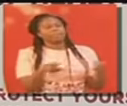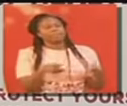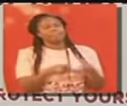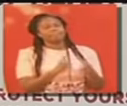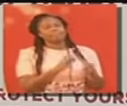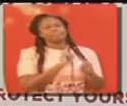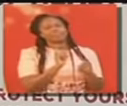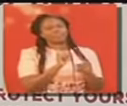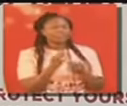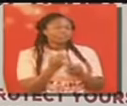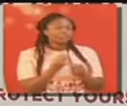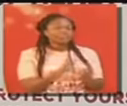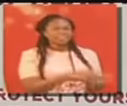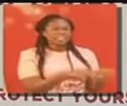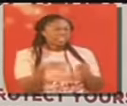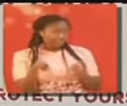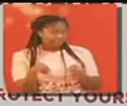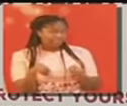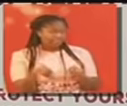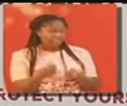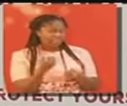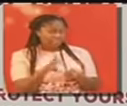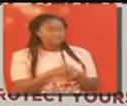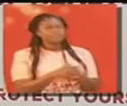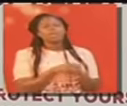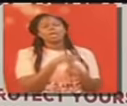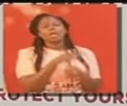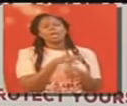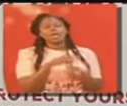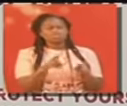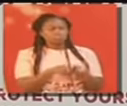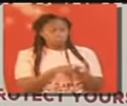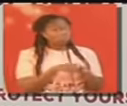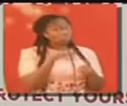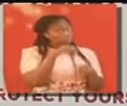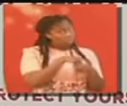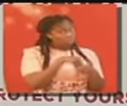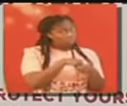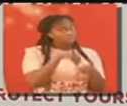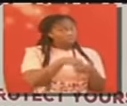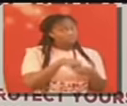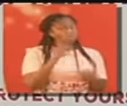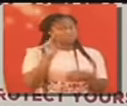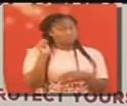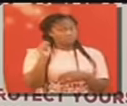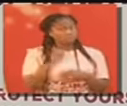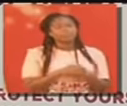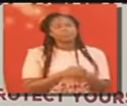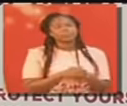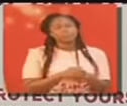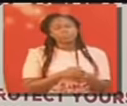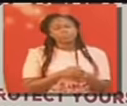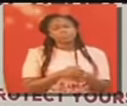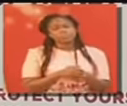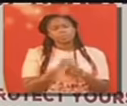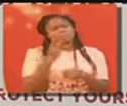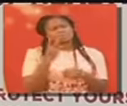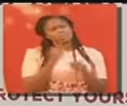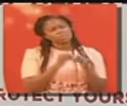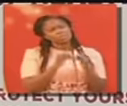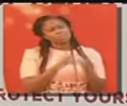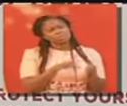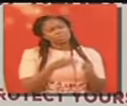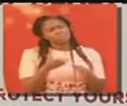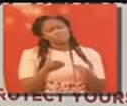spread across UEDB and in Tobago. Of the two additional deaths which we would have